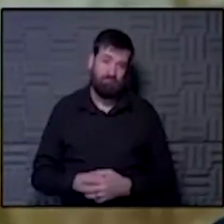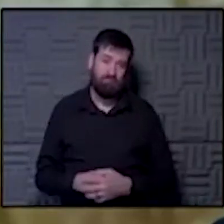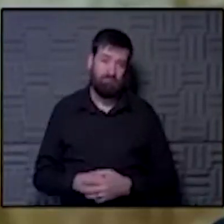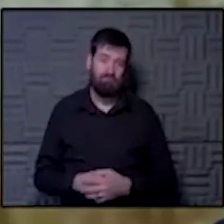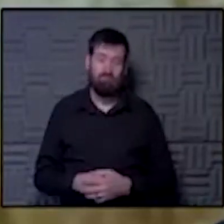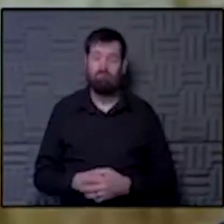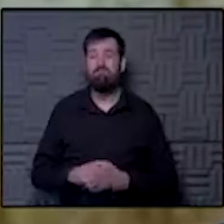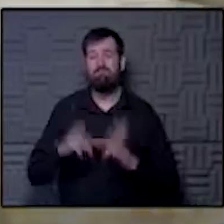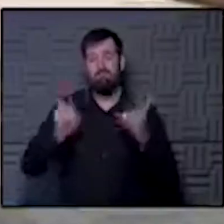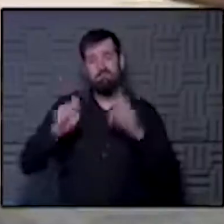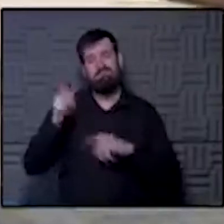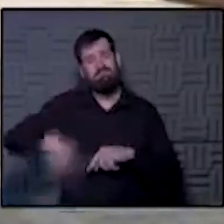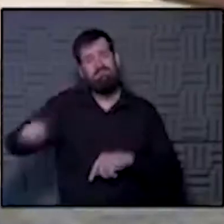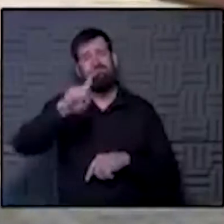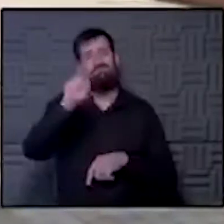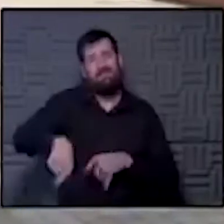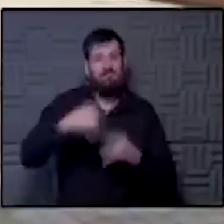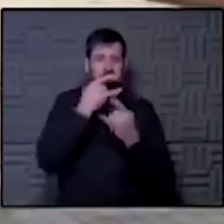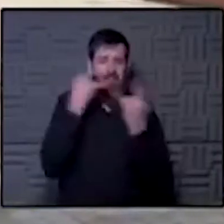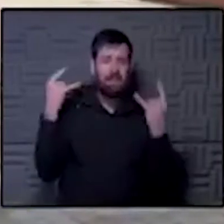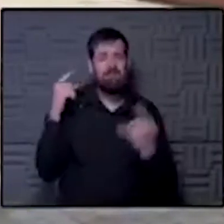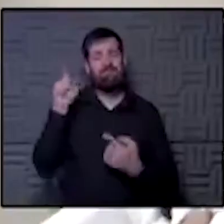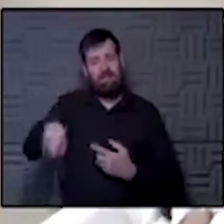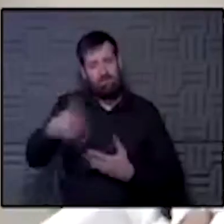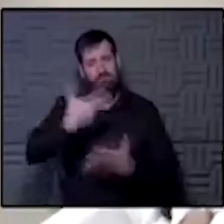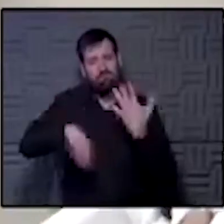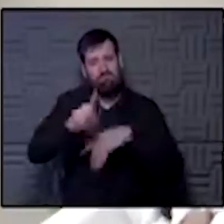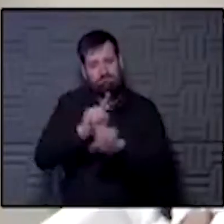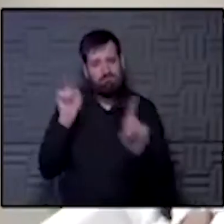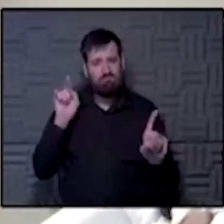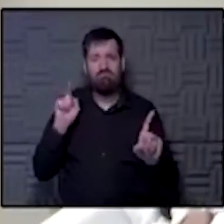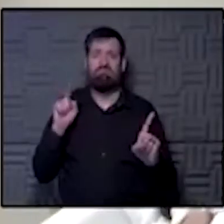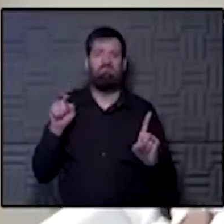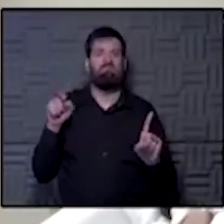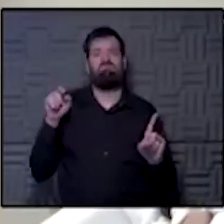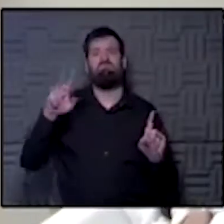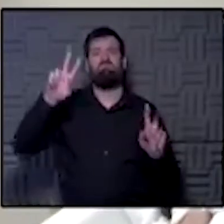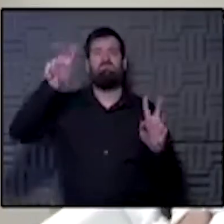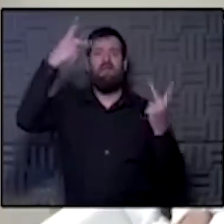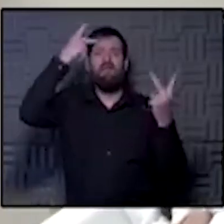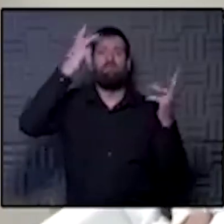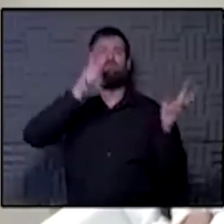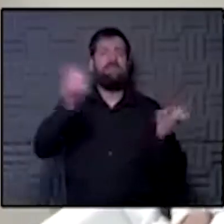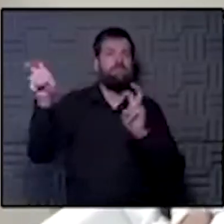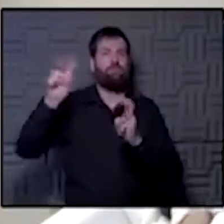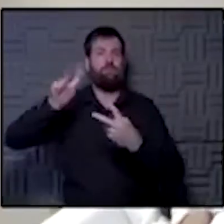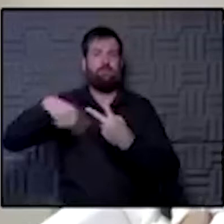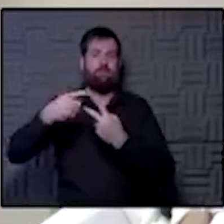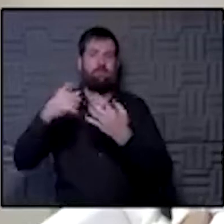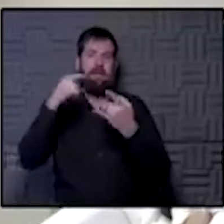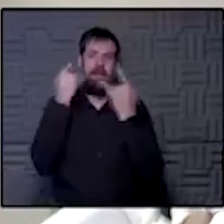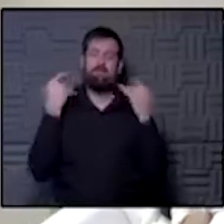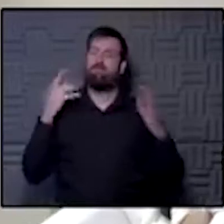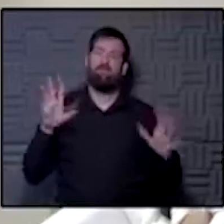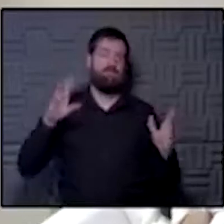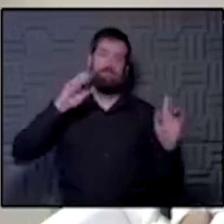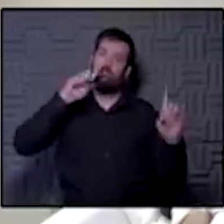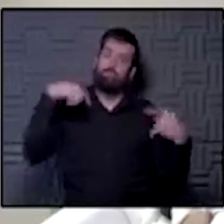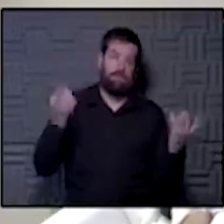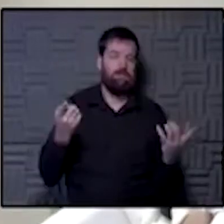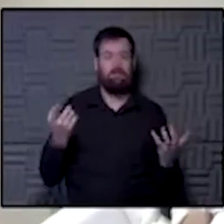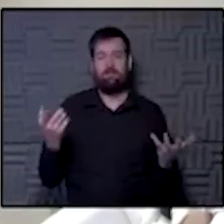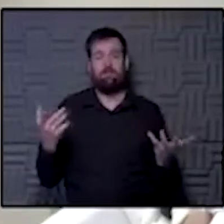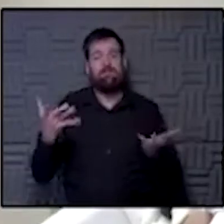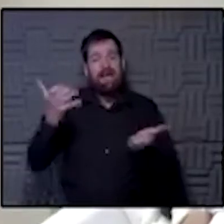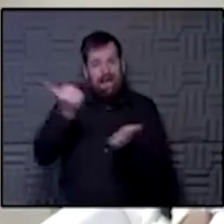People gotta wear masks, people gotta stay distanced. This whole political issue over masks is crazy. It's about